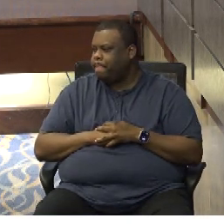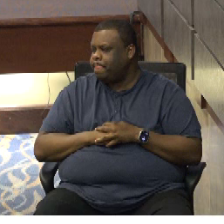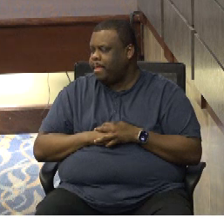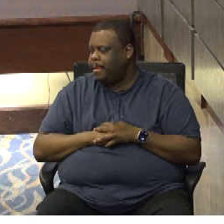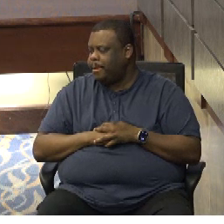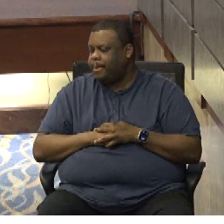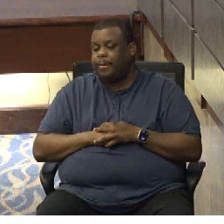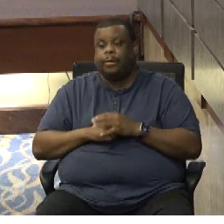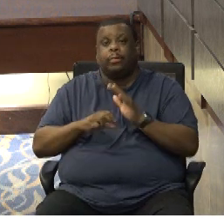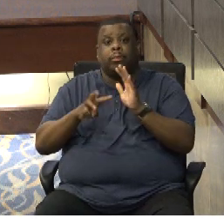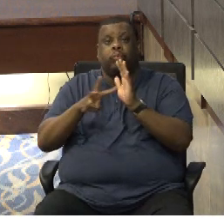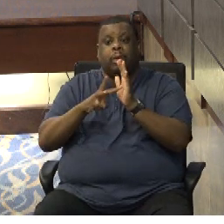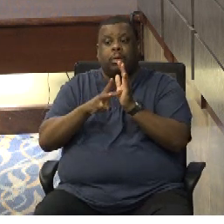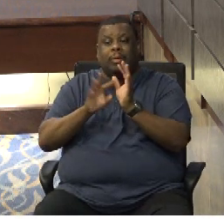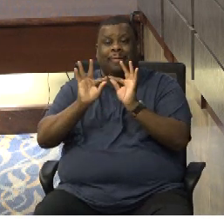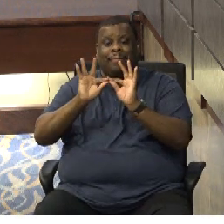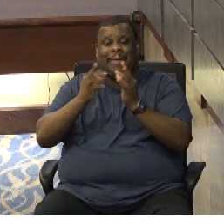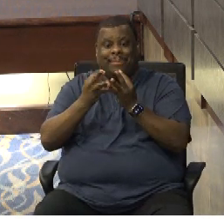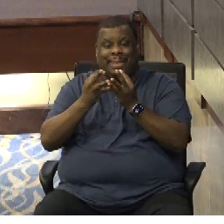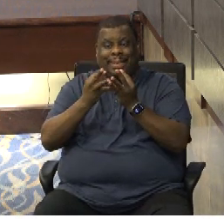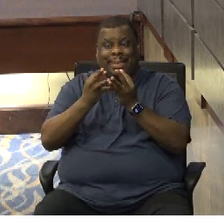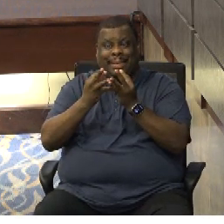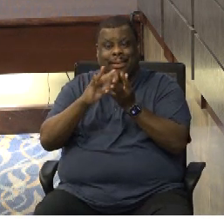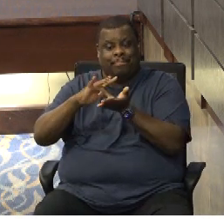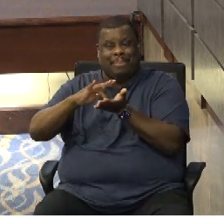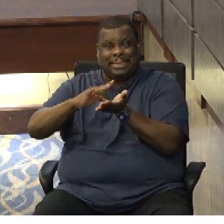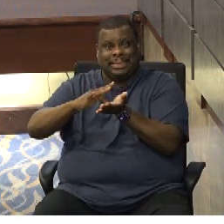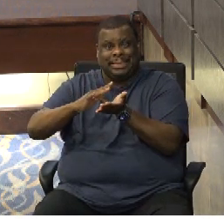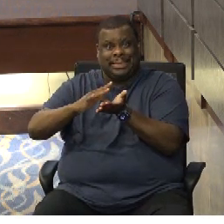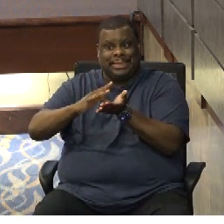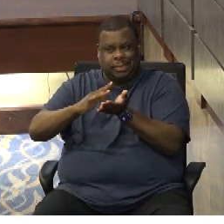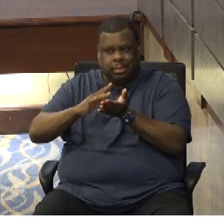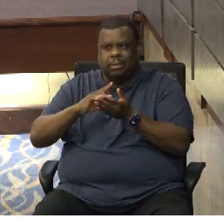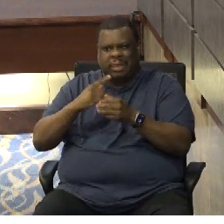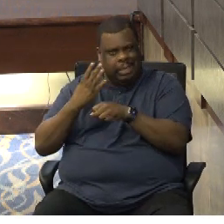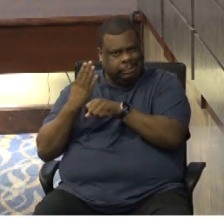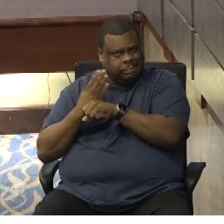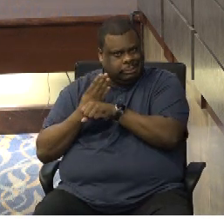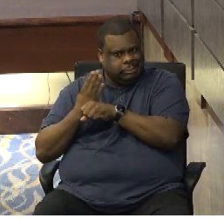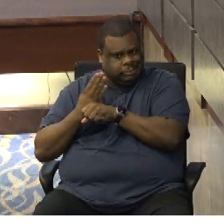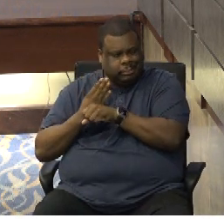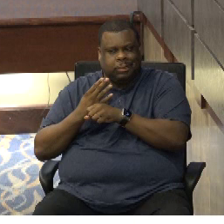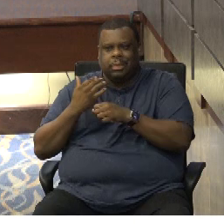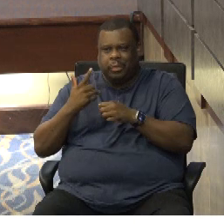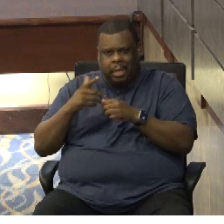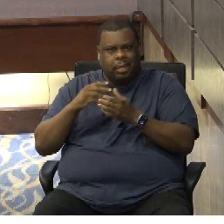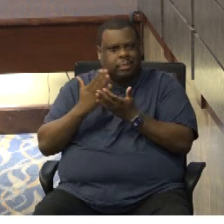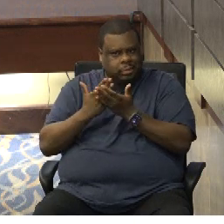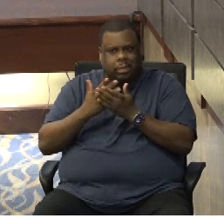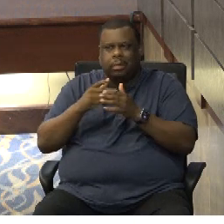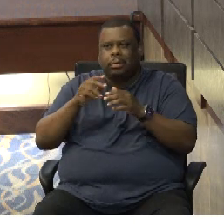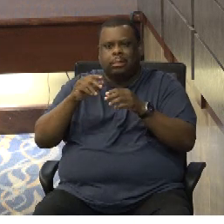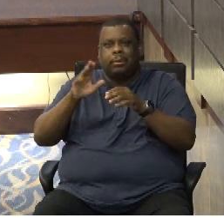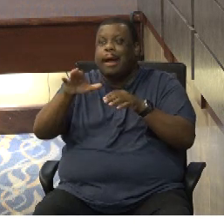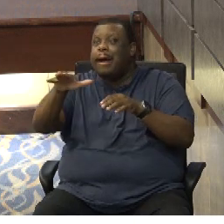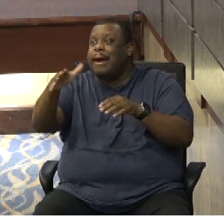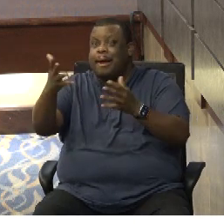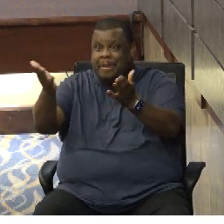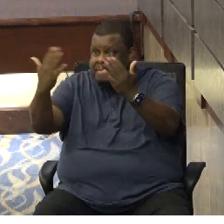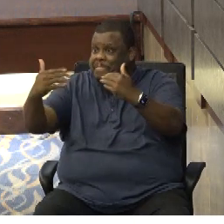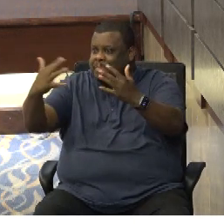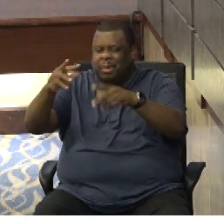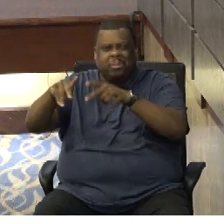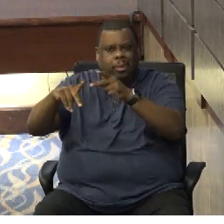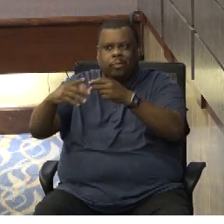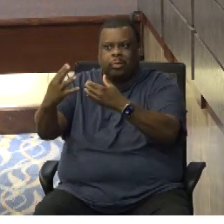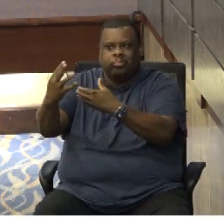So Waco Family Medicine, their expansion, they're still doing their fundraising. Building design is complete and the project CO is expected